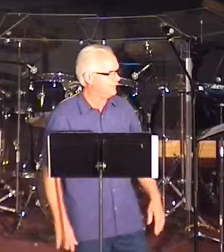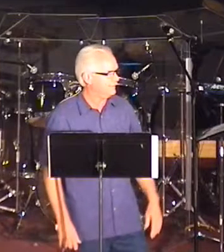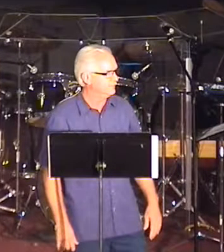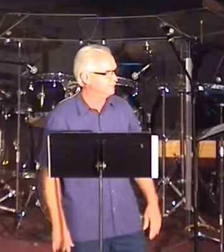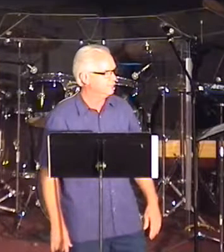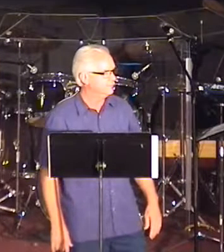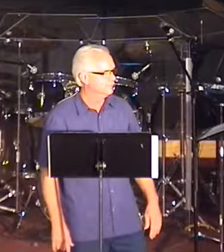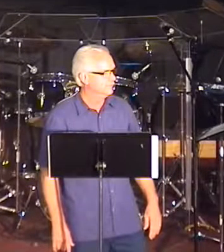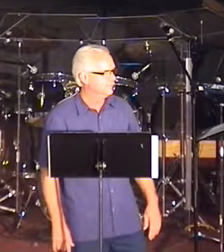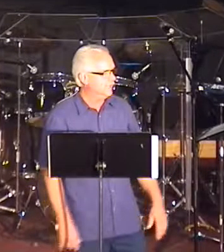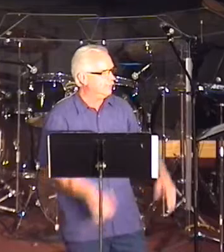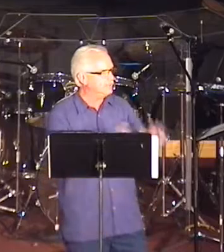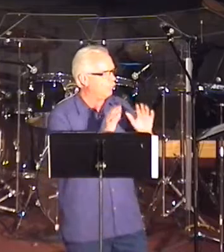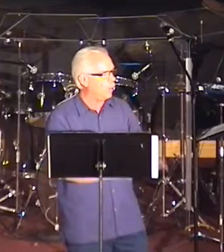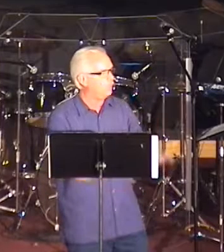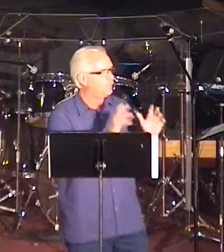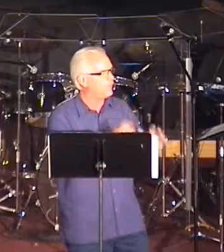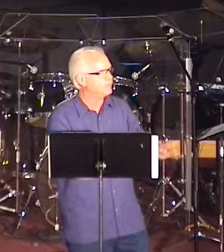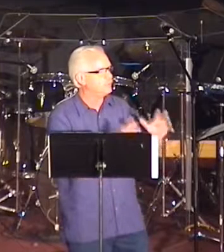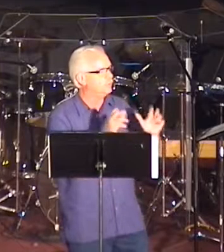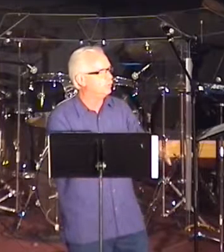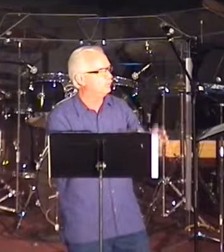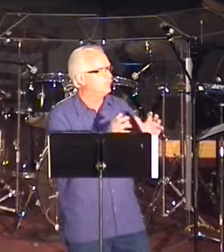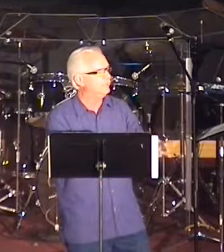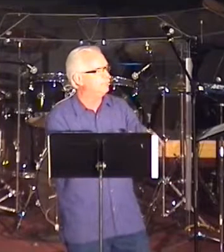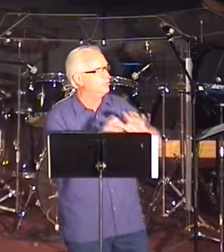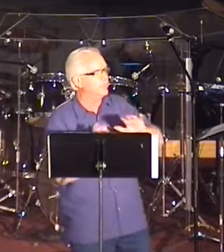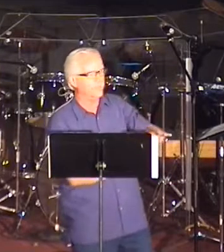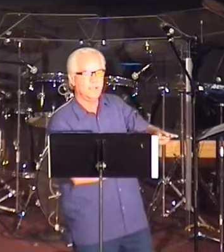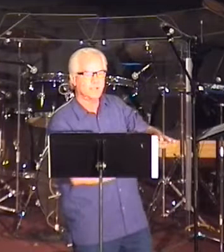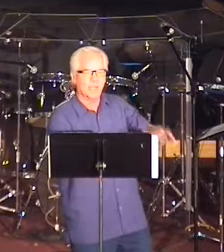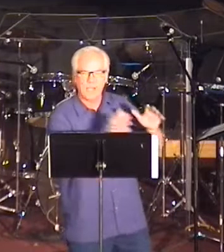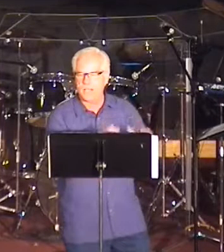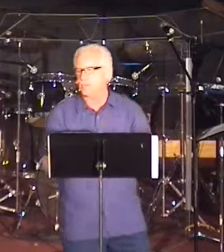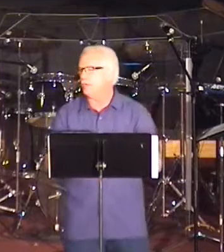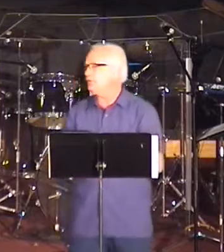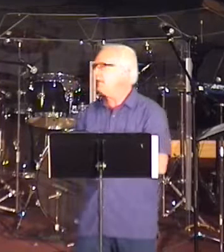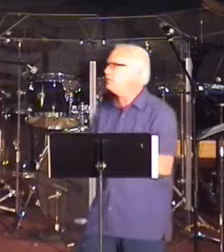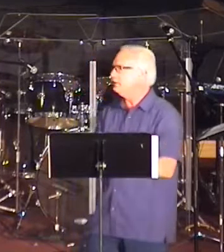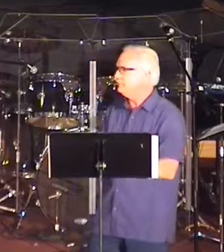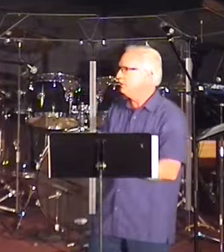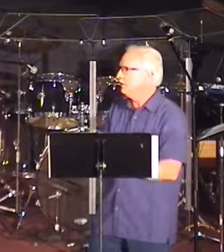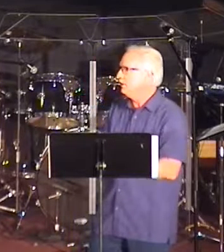today. He wants to walk with us in the cool in the evening when nothing else has our